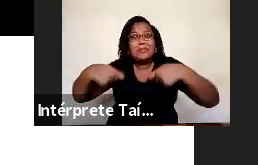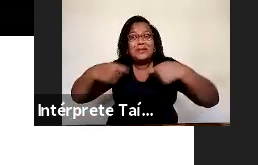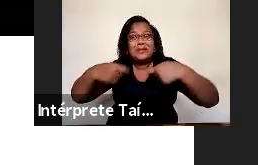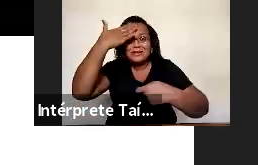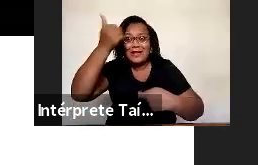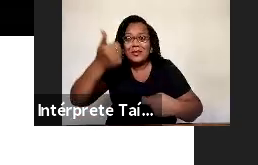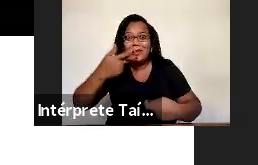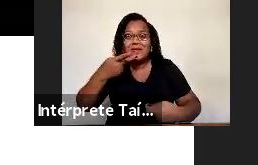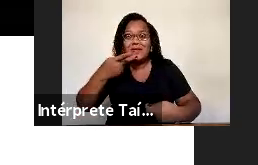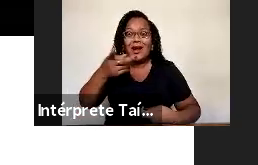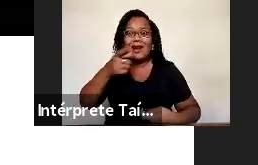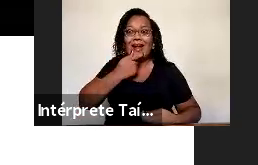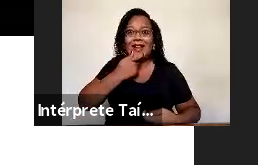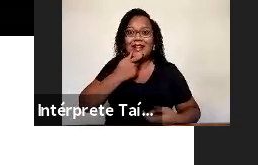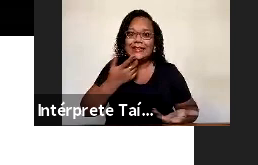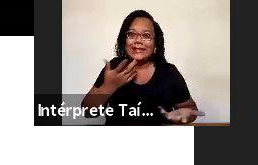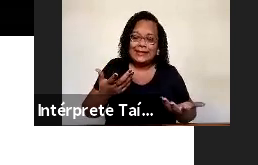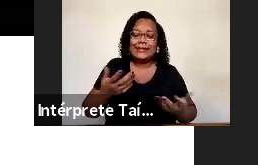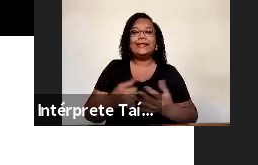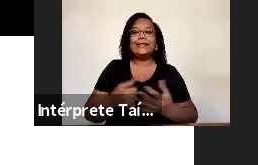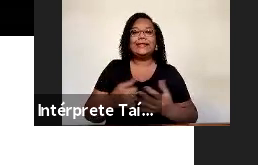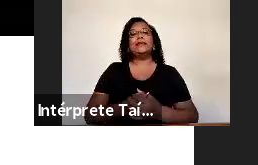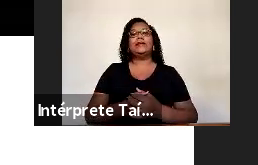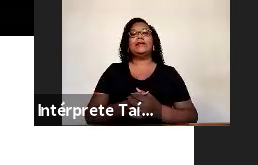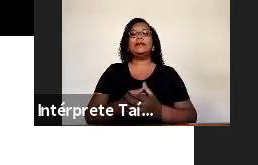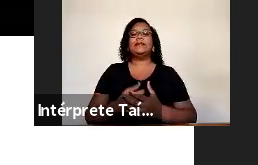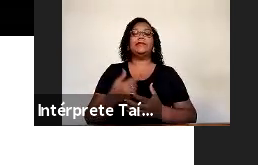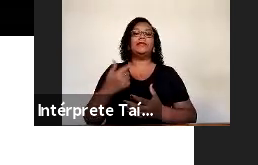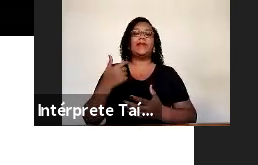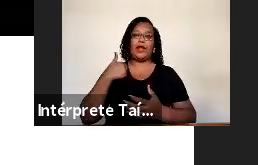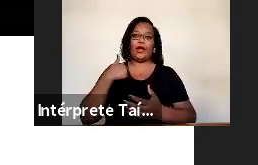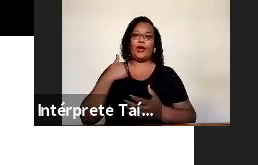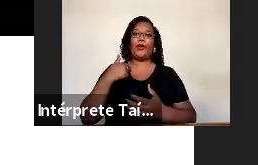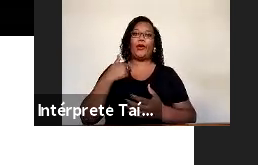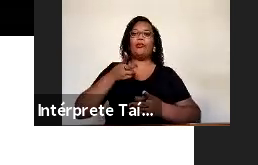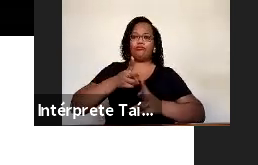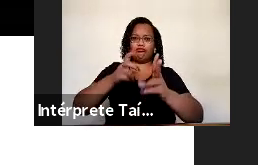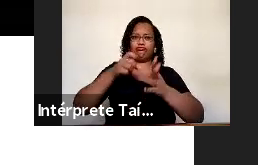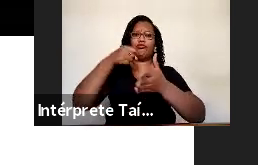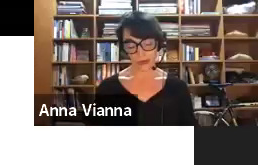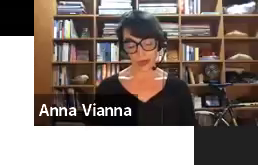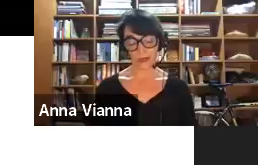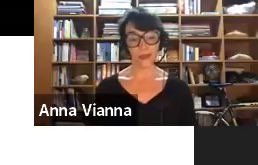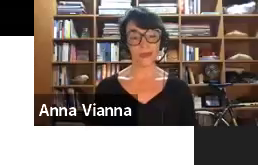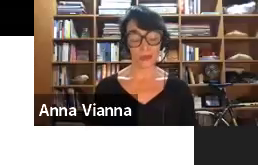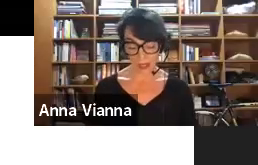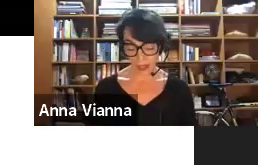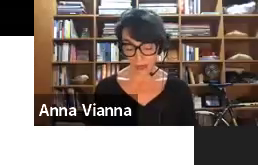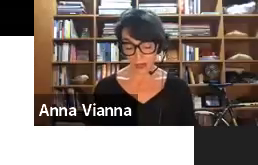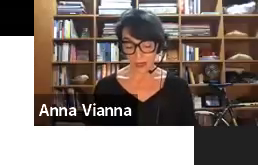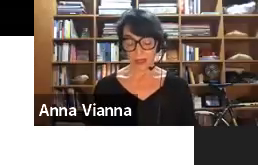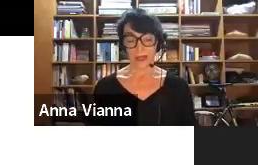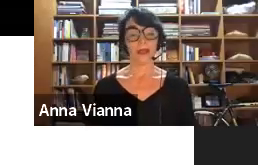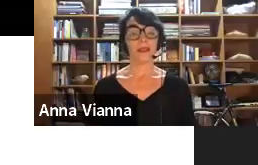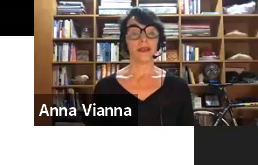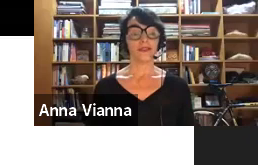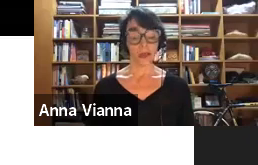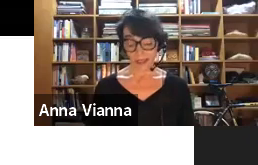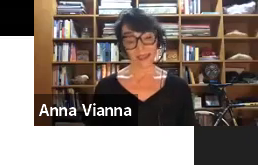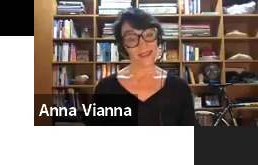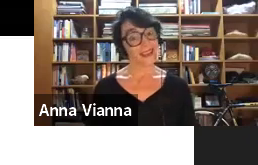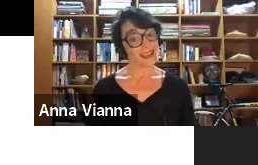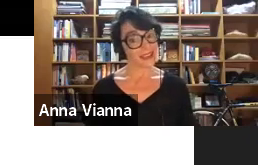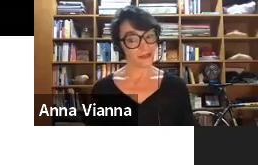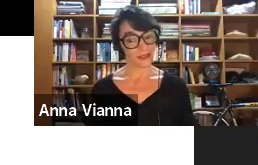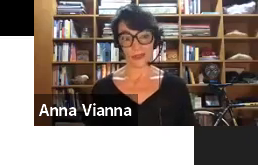moments followed, but I decided to soldier on and I trained and trained and trained, much like you guys are doing now. And I